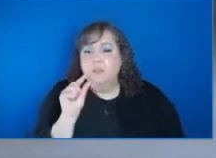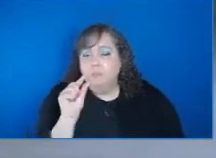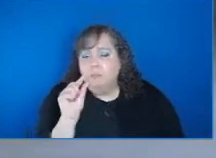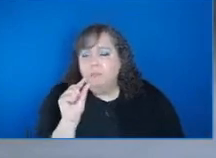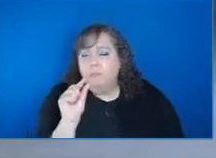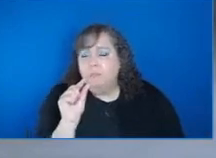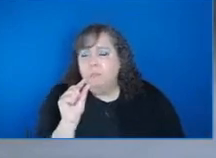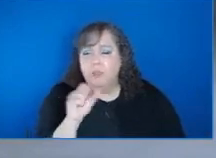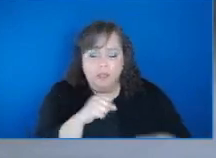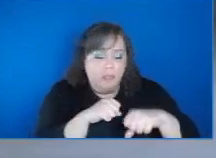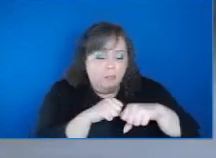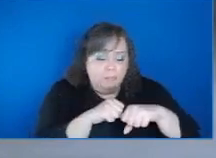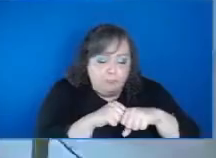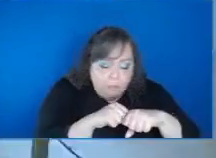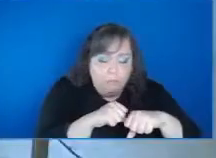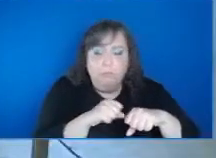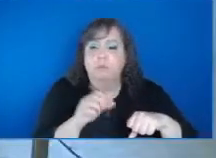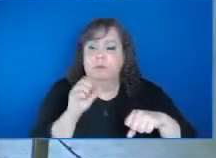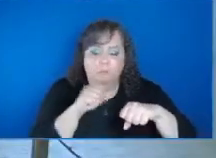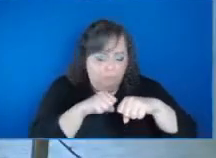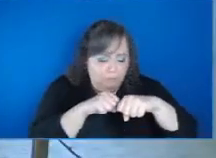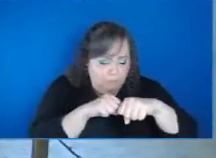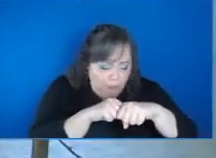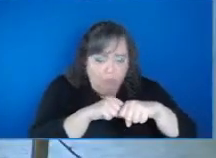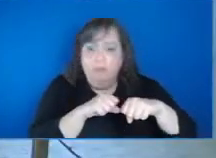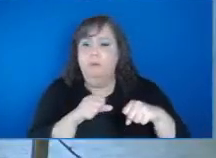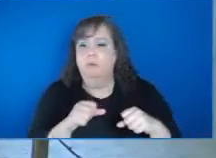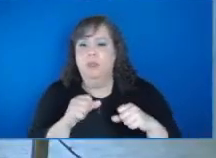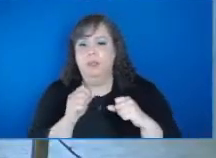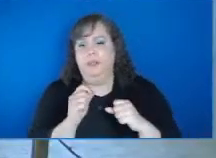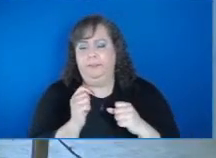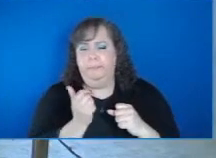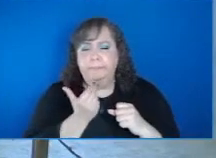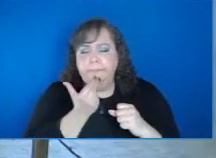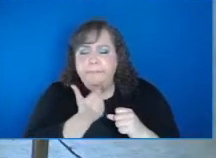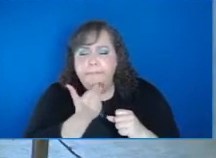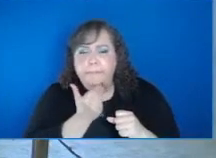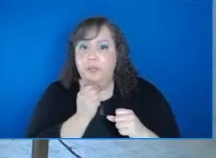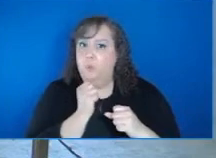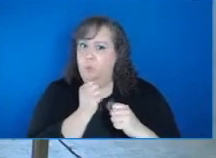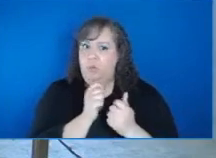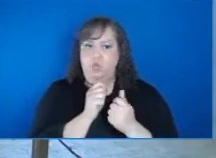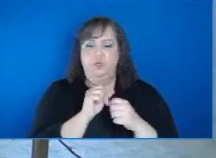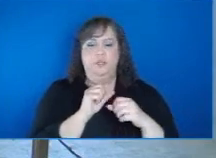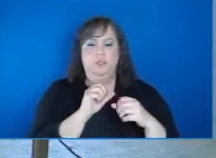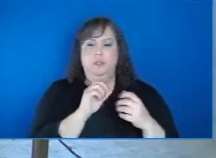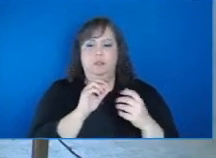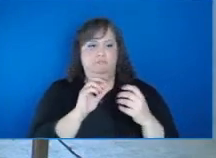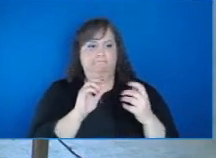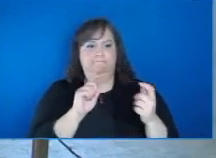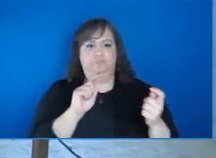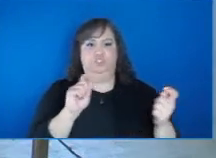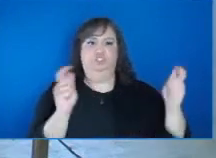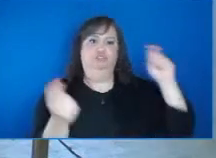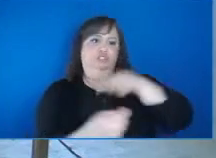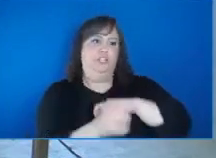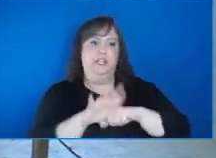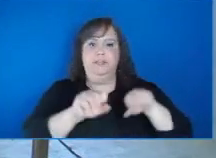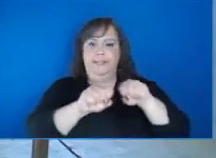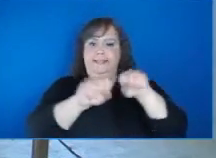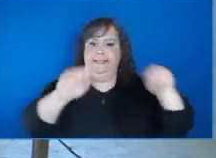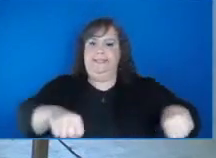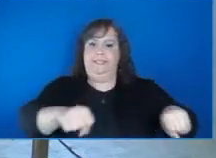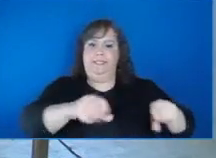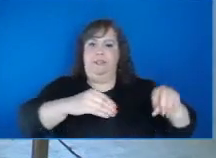impact here, but that little impact is really not going to change at all. It has no chance of changing the overall system of